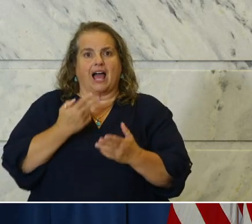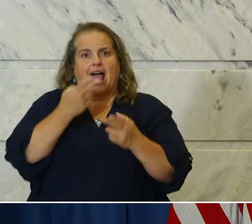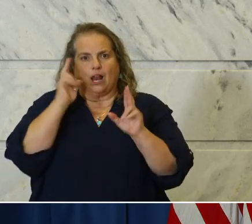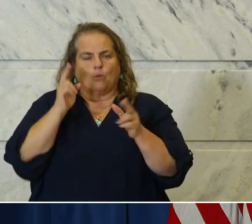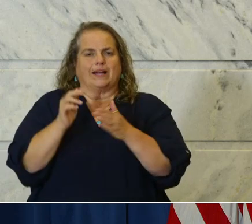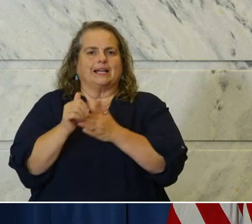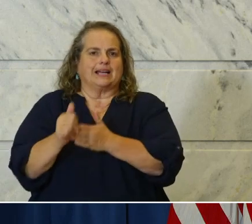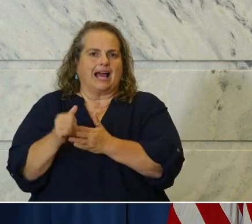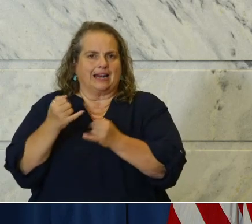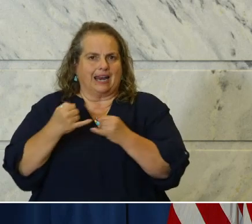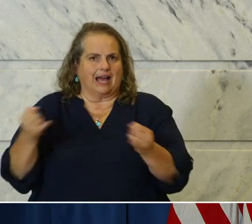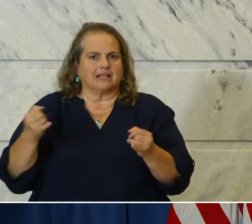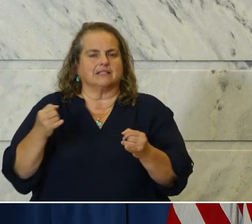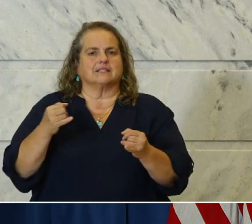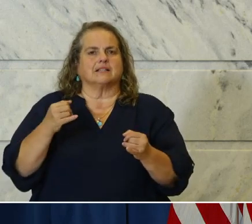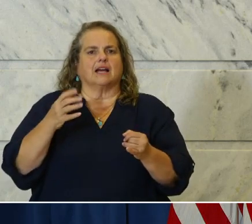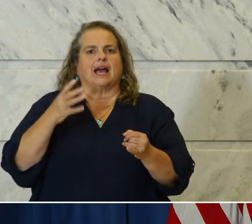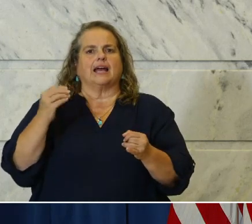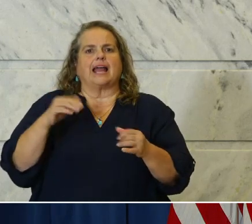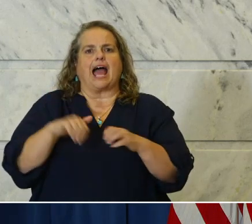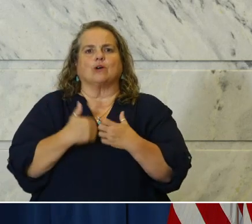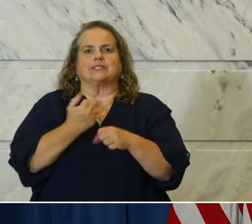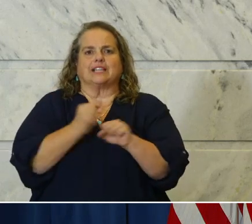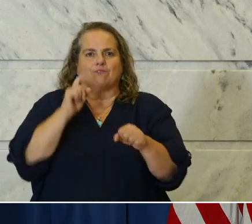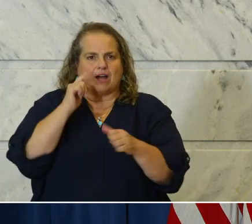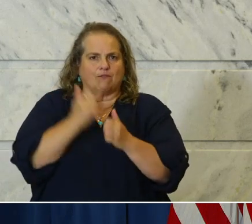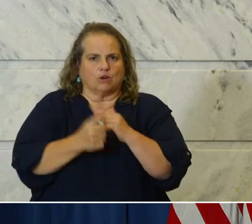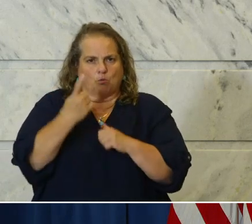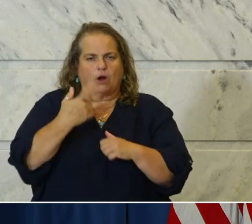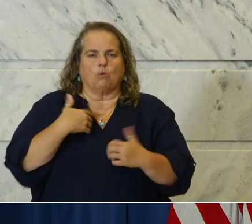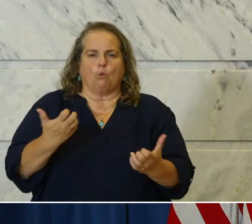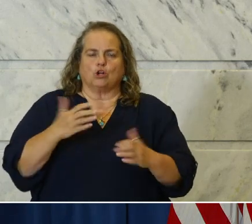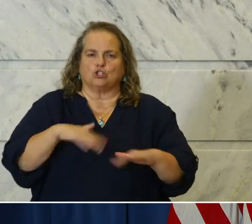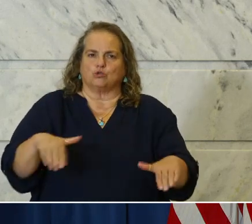guidance out there for everybody. Want to make sure the kids can still have a good